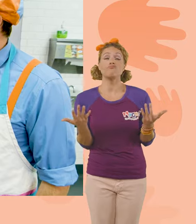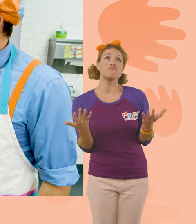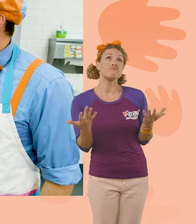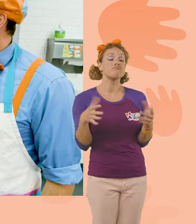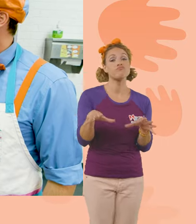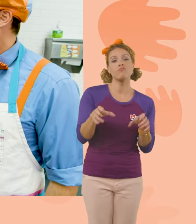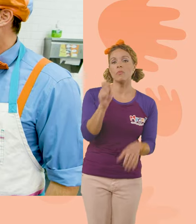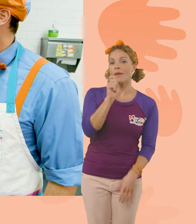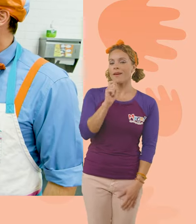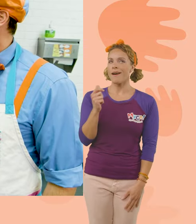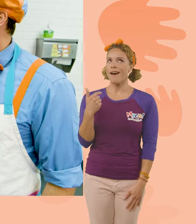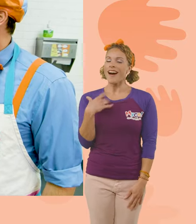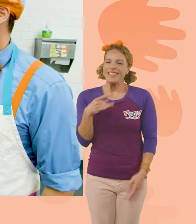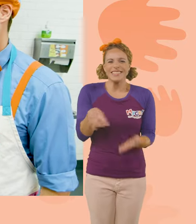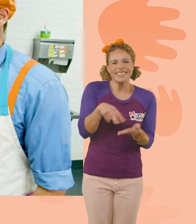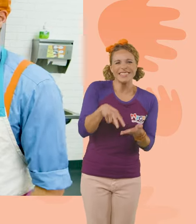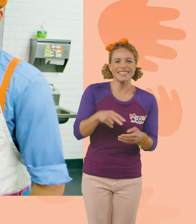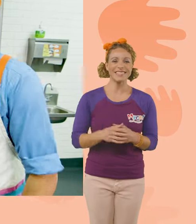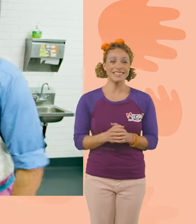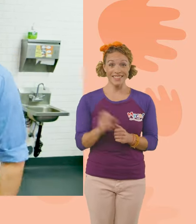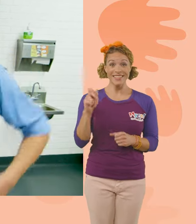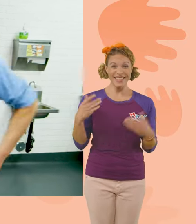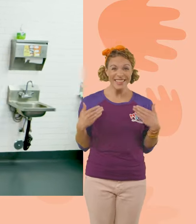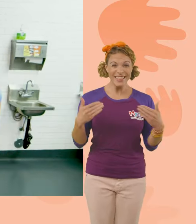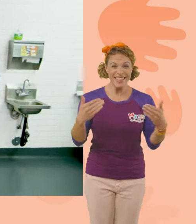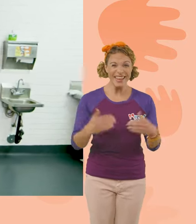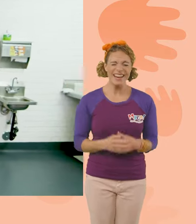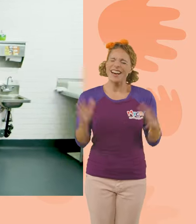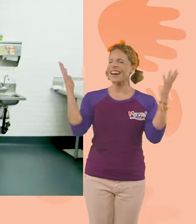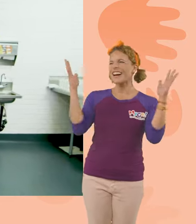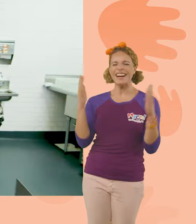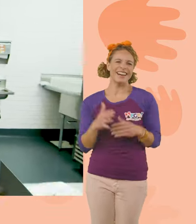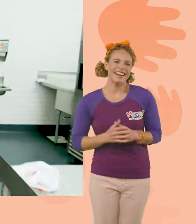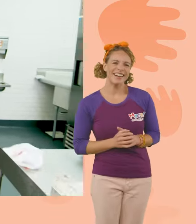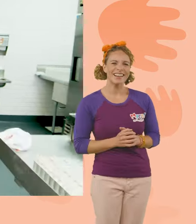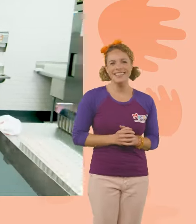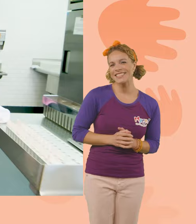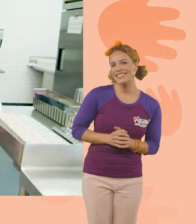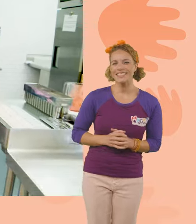popsicles to freeze, I like to dance. Okay, let's go! Woohoo!